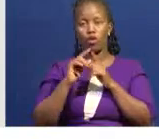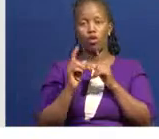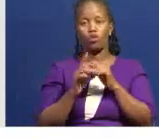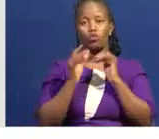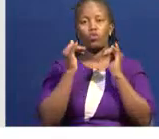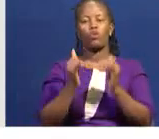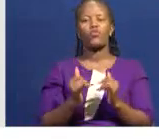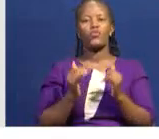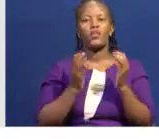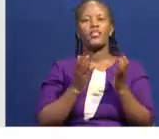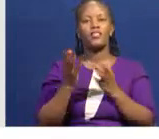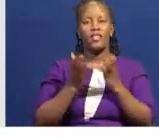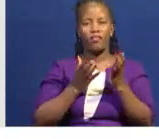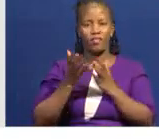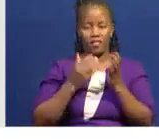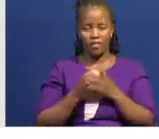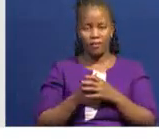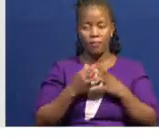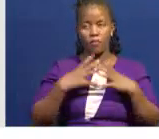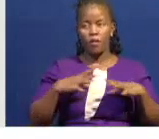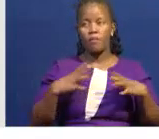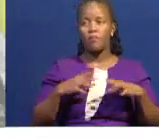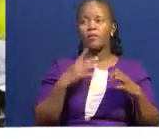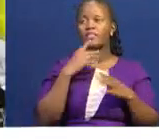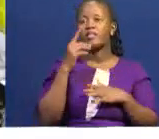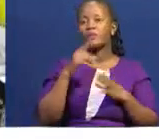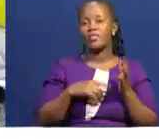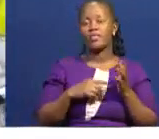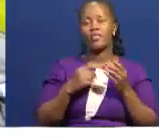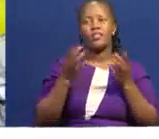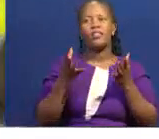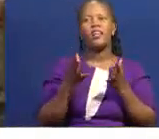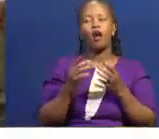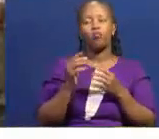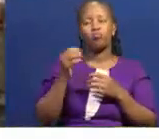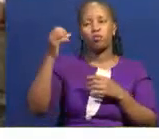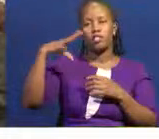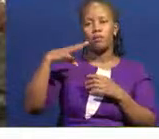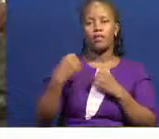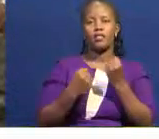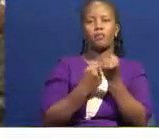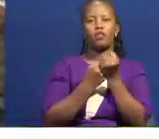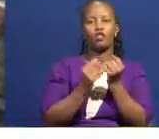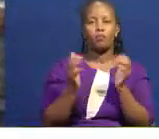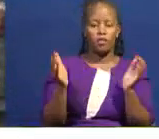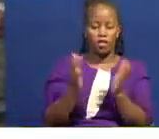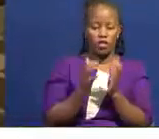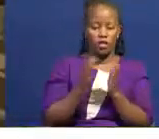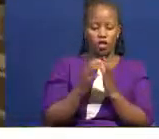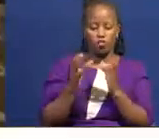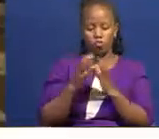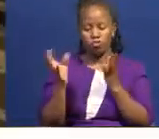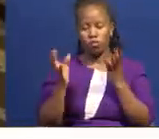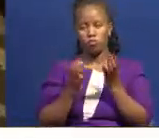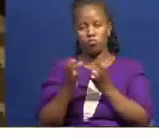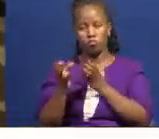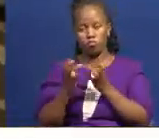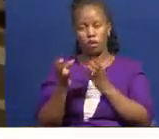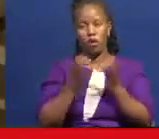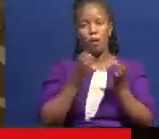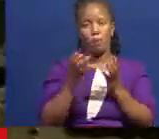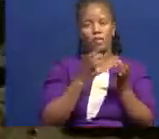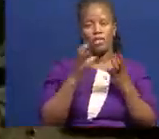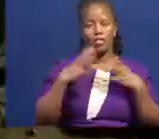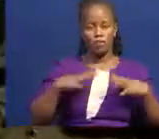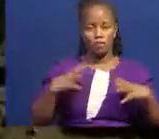have reported enhanced operational capabilities that support small and medium enterprises through mechanization and refrigeration.